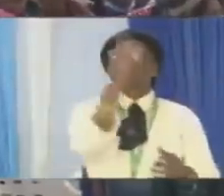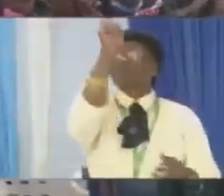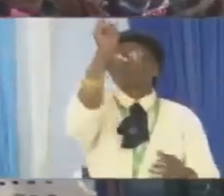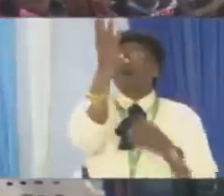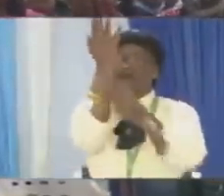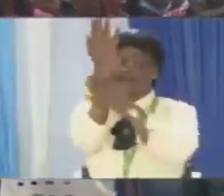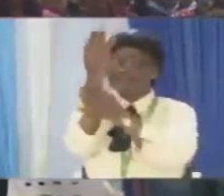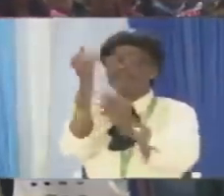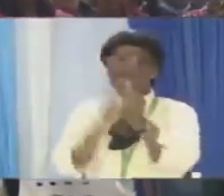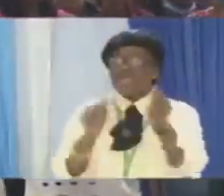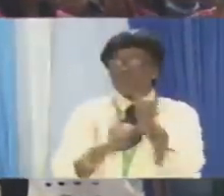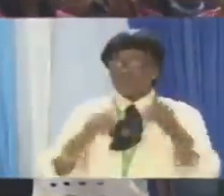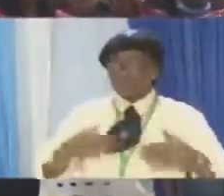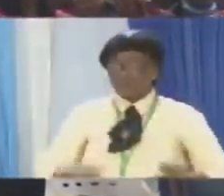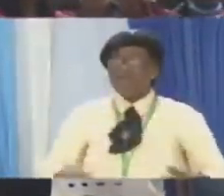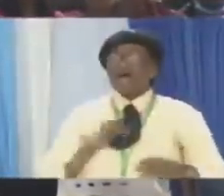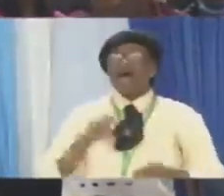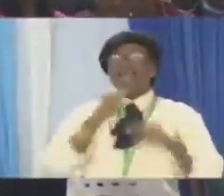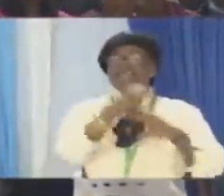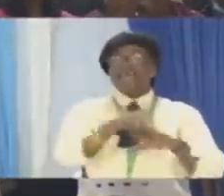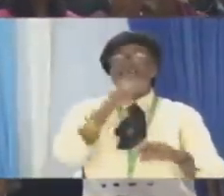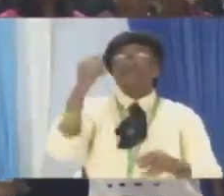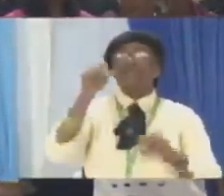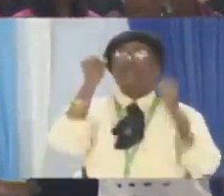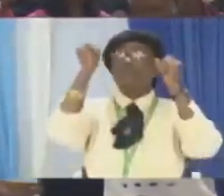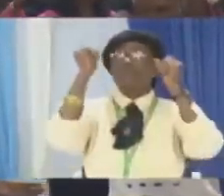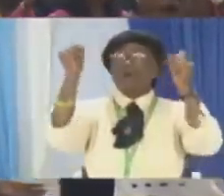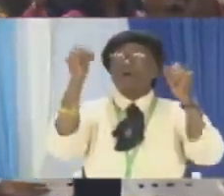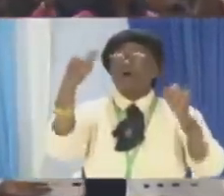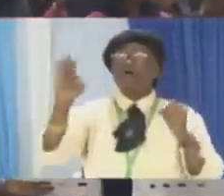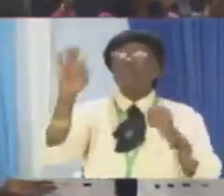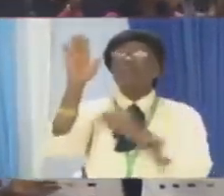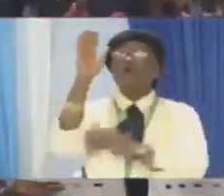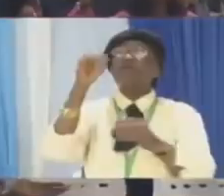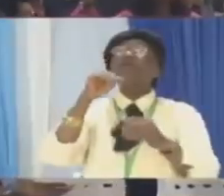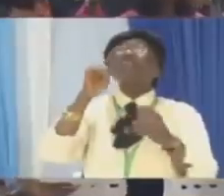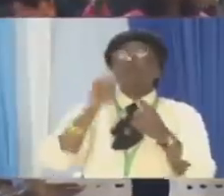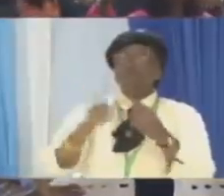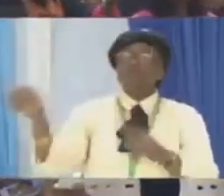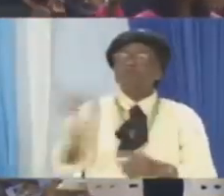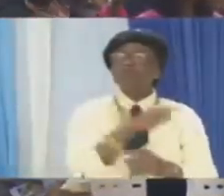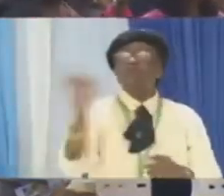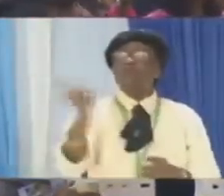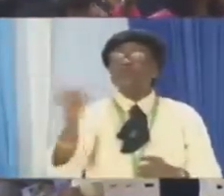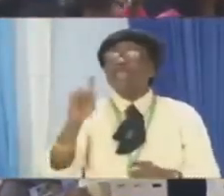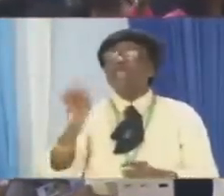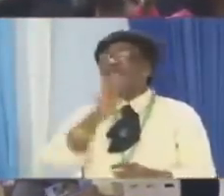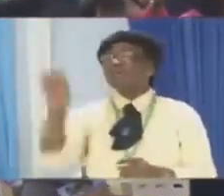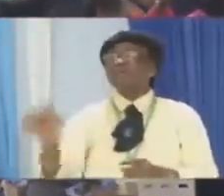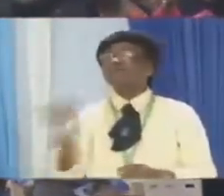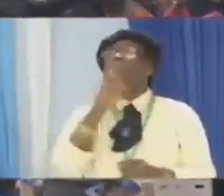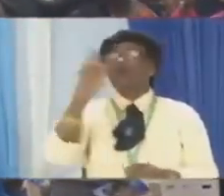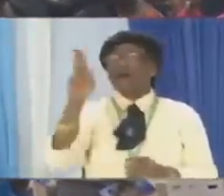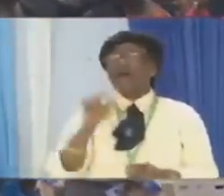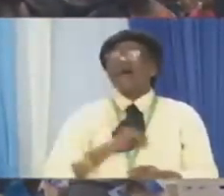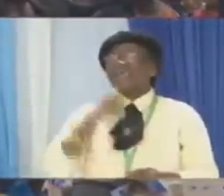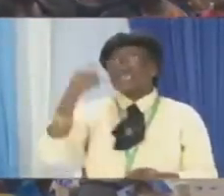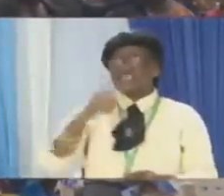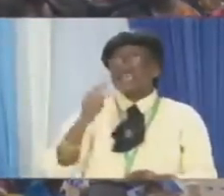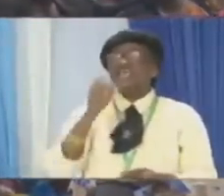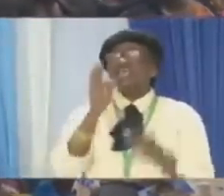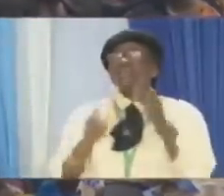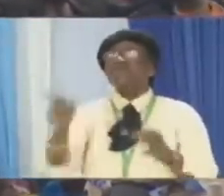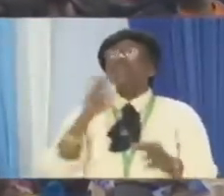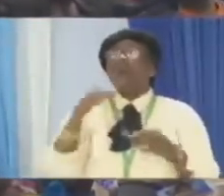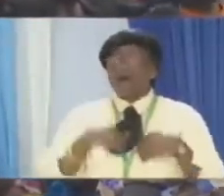the power of Jesus to you wherever you are. And I say, if you have prayed that prayer